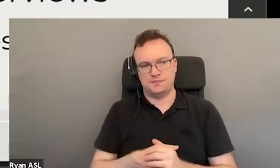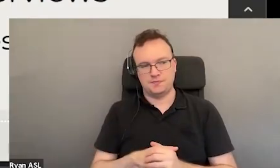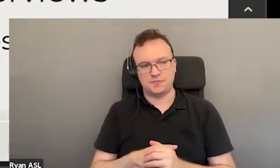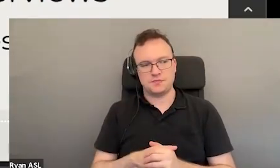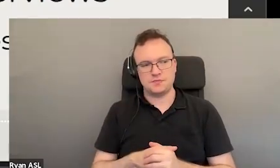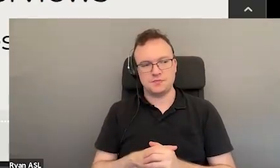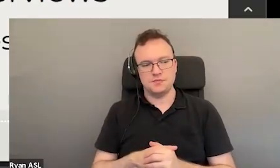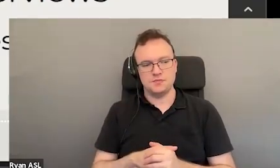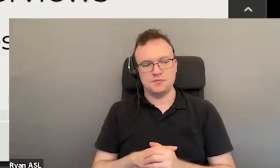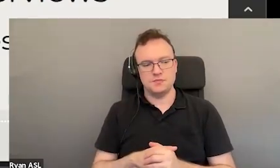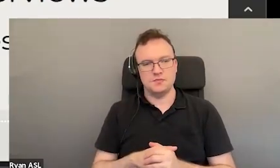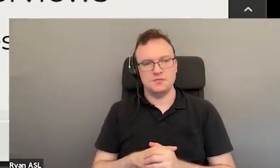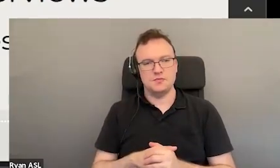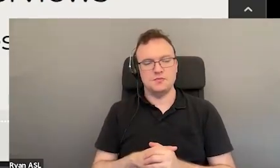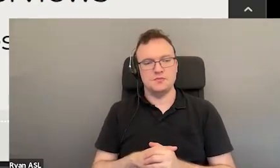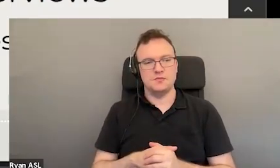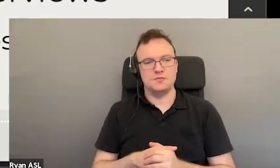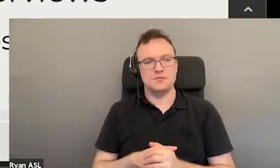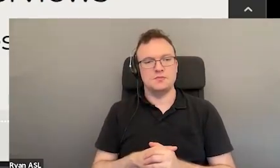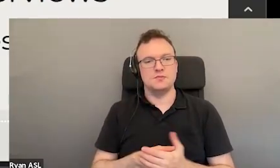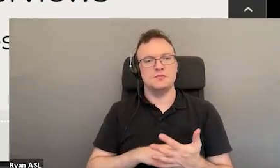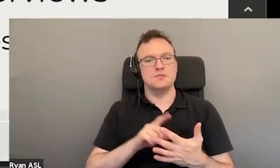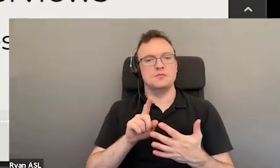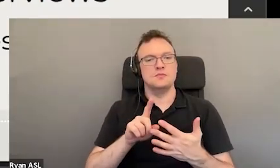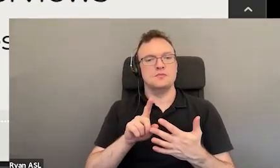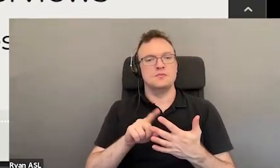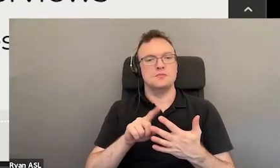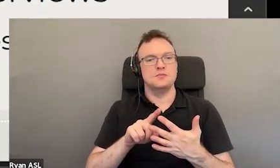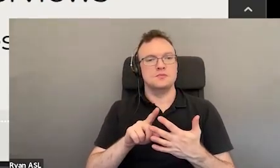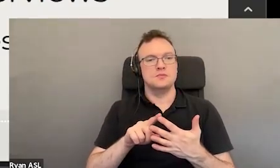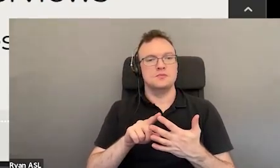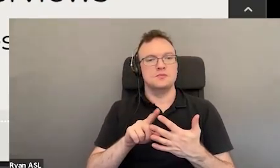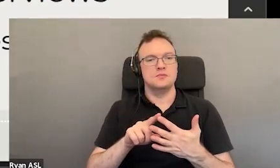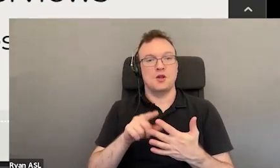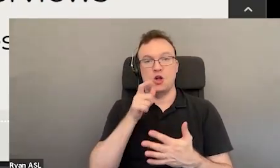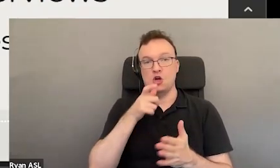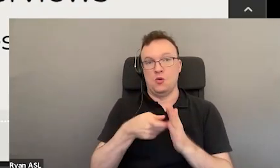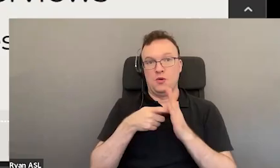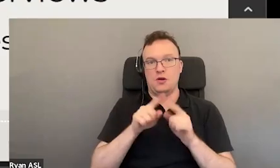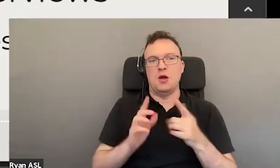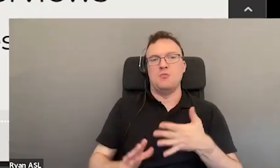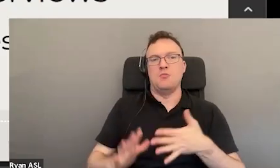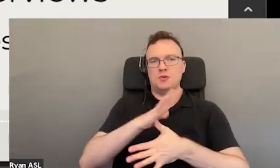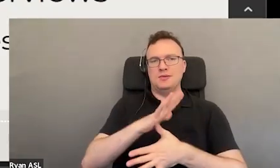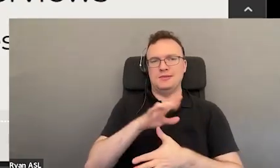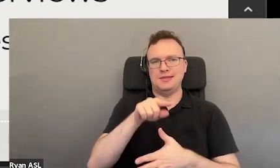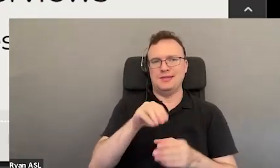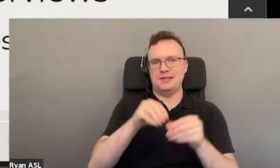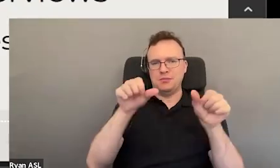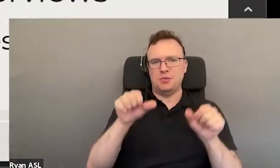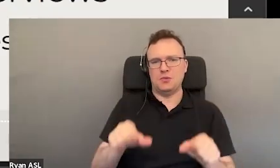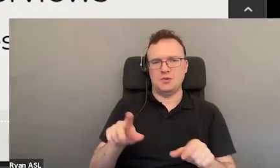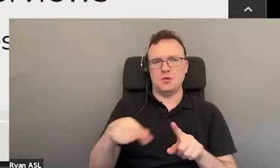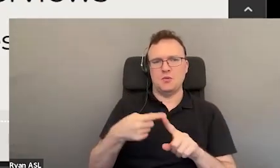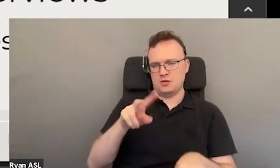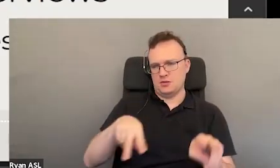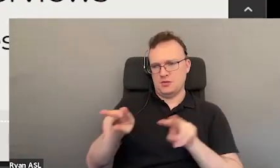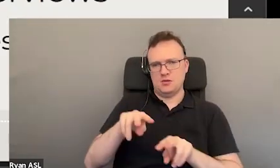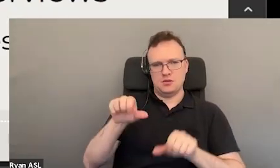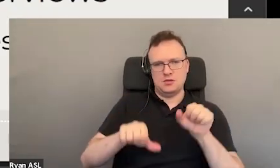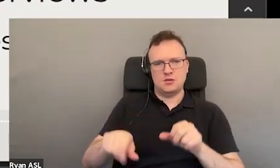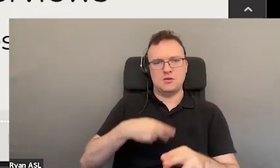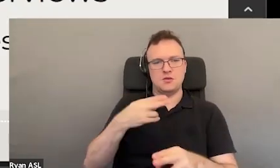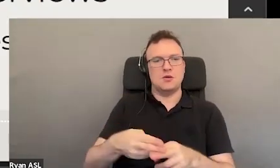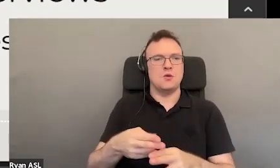of. Secondly, prioritizing non-essentials in a posting or when assessing candidates. We referred to